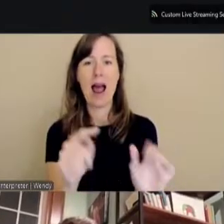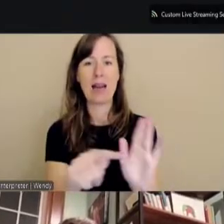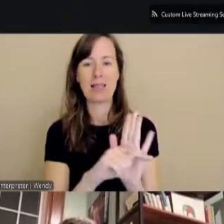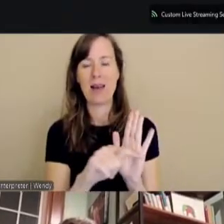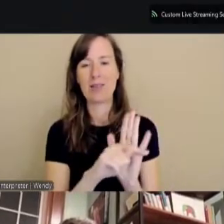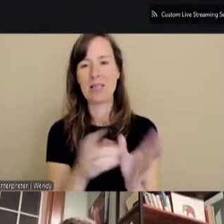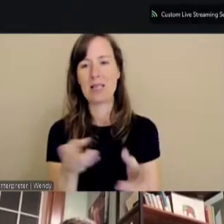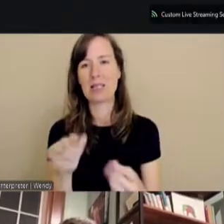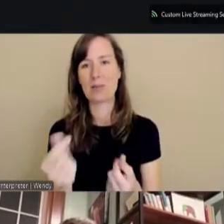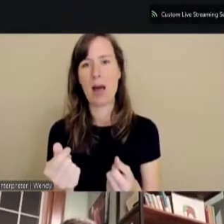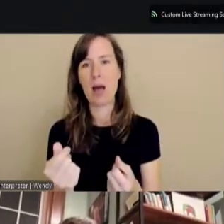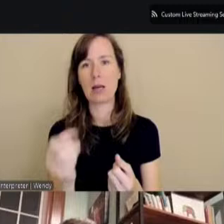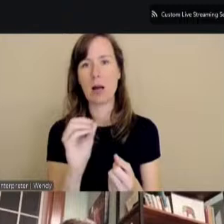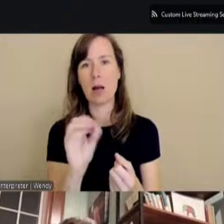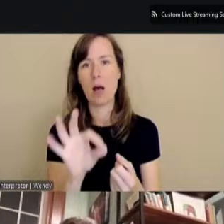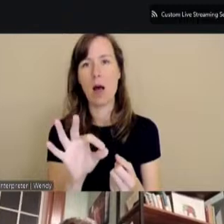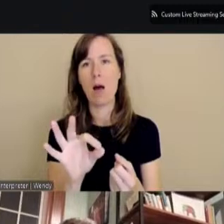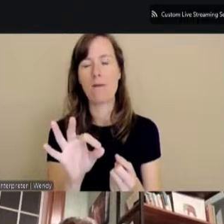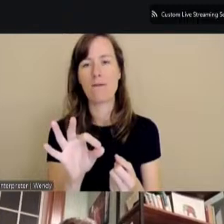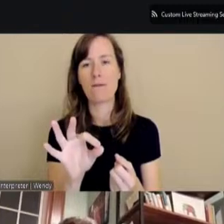spending of